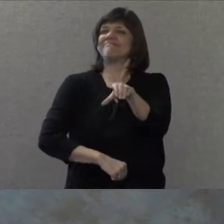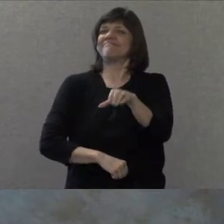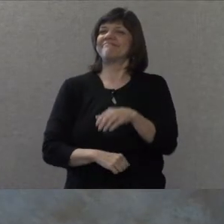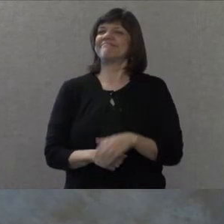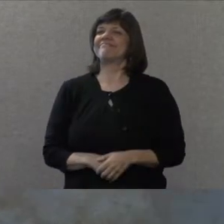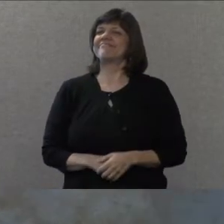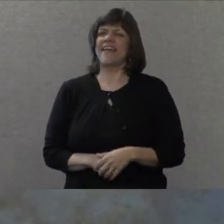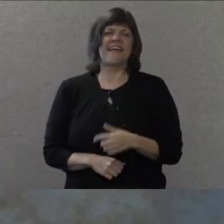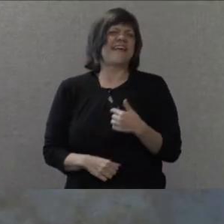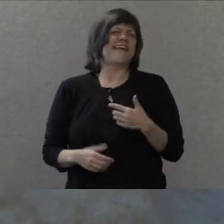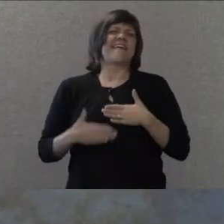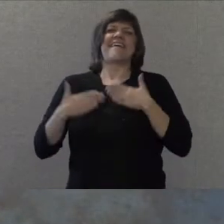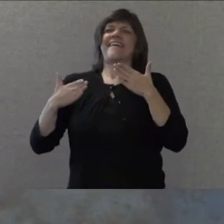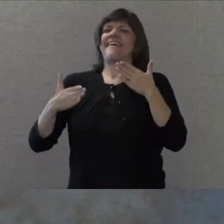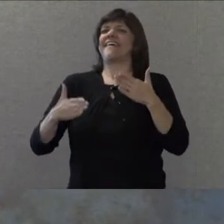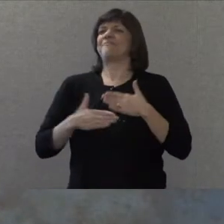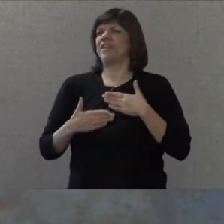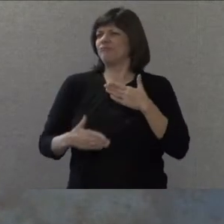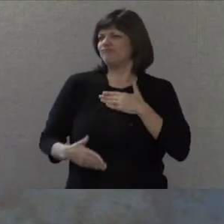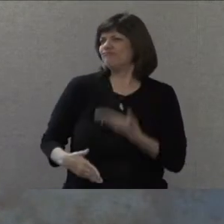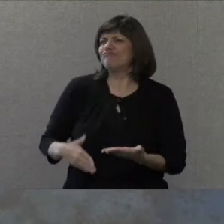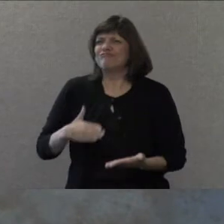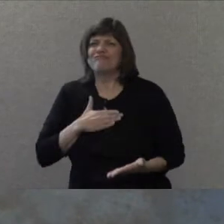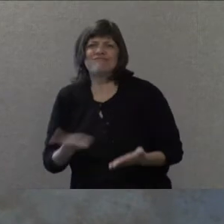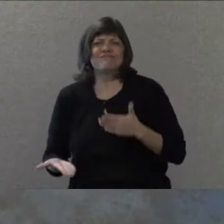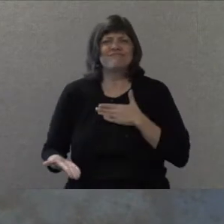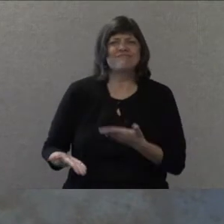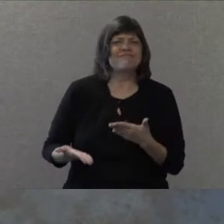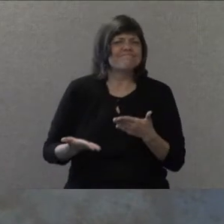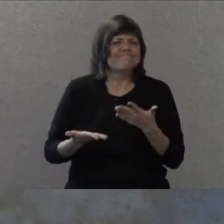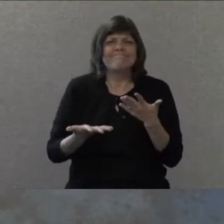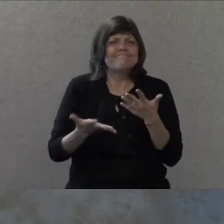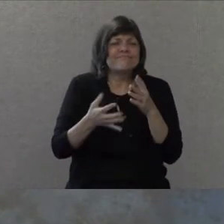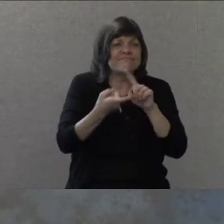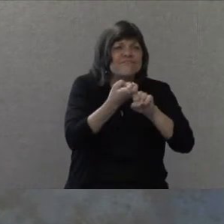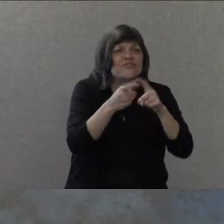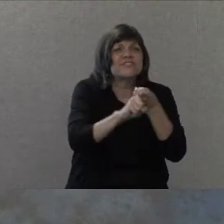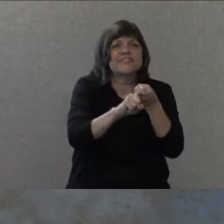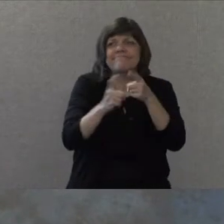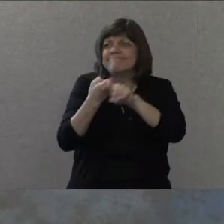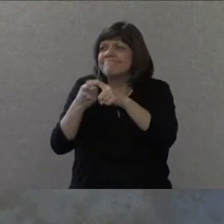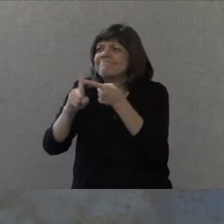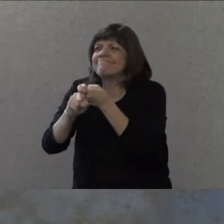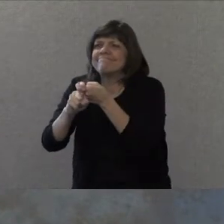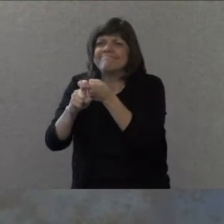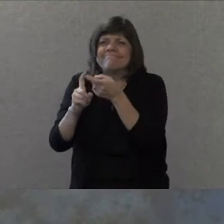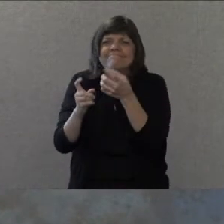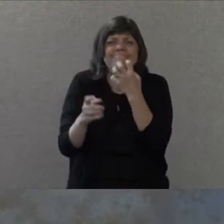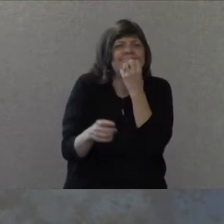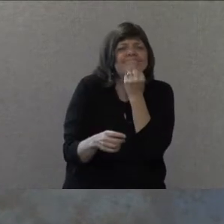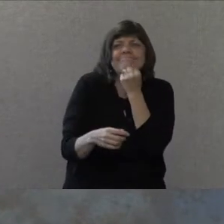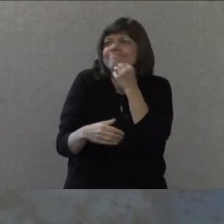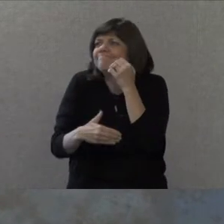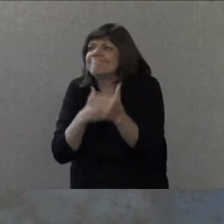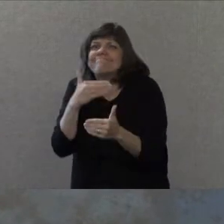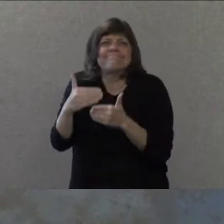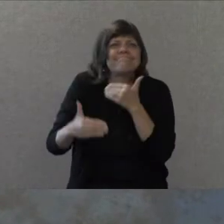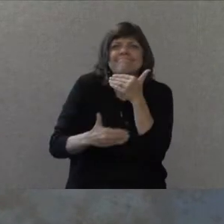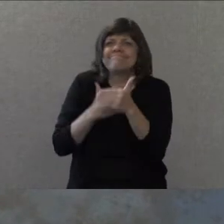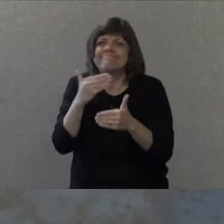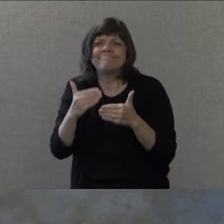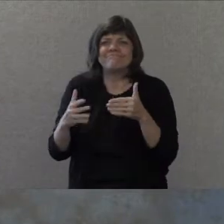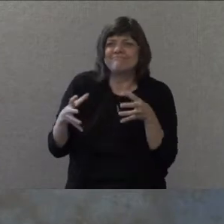Empowered. I'd be happy and willing to do my part to